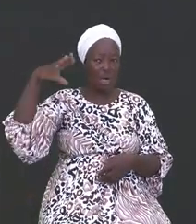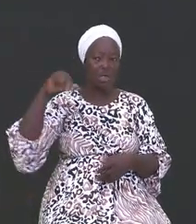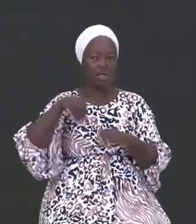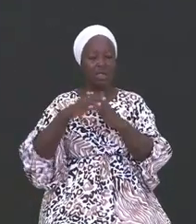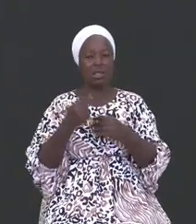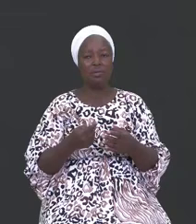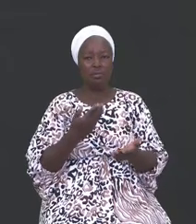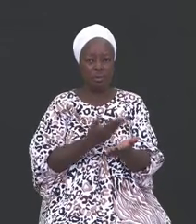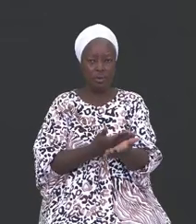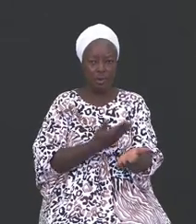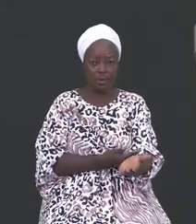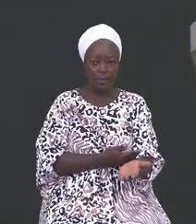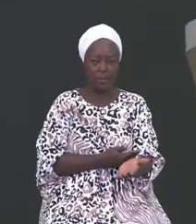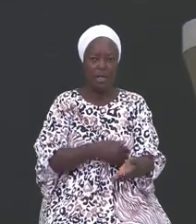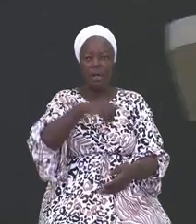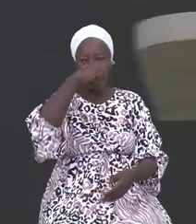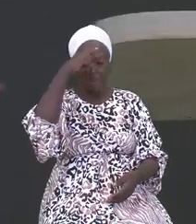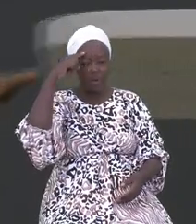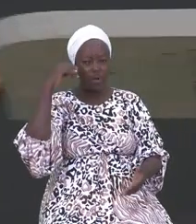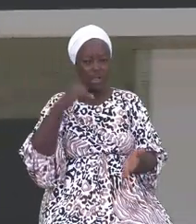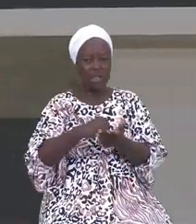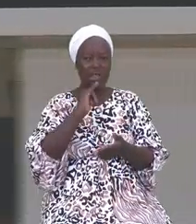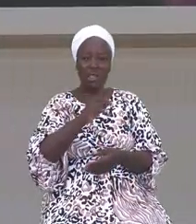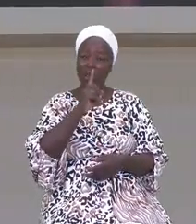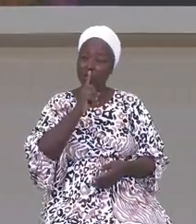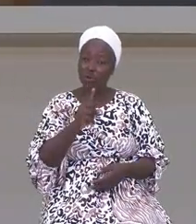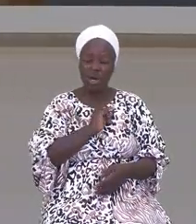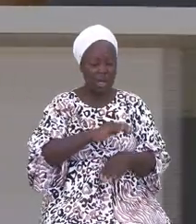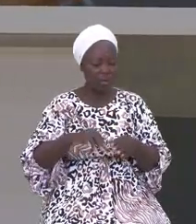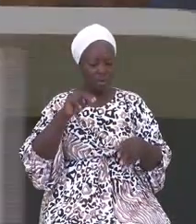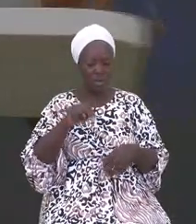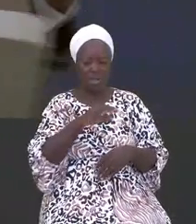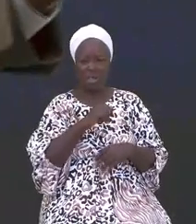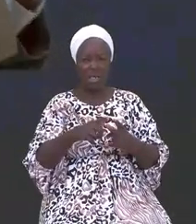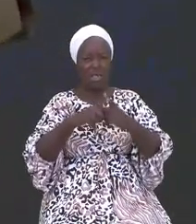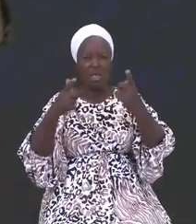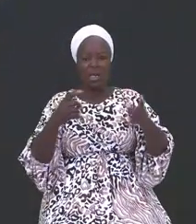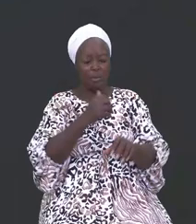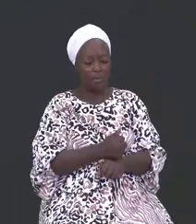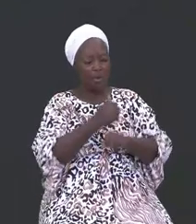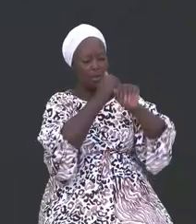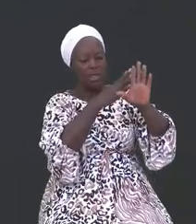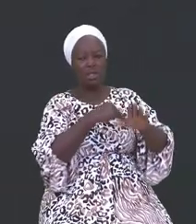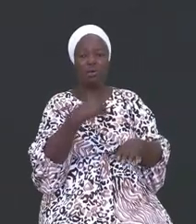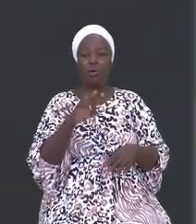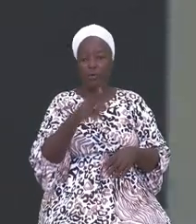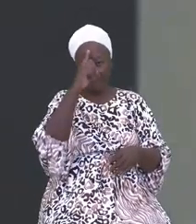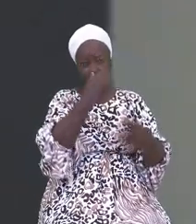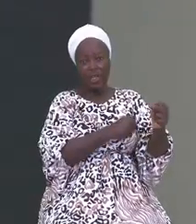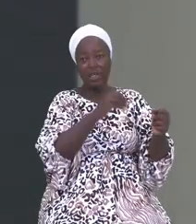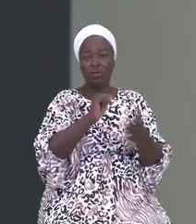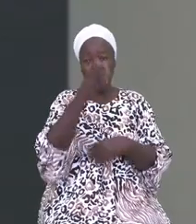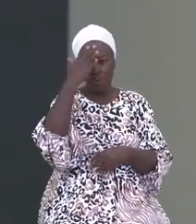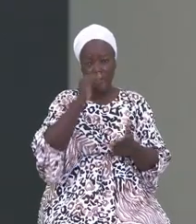because it's a fact. I don't need a great mountain of faith to know that the